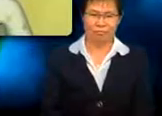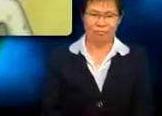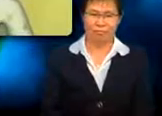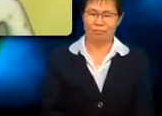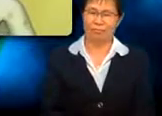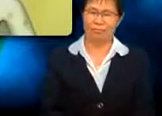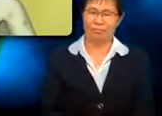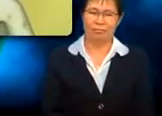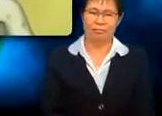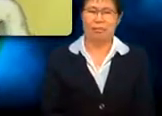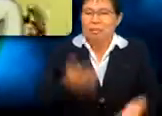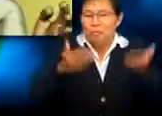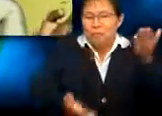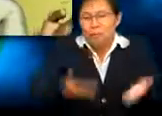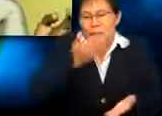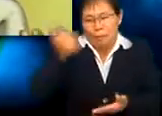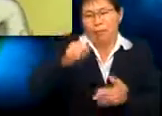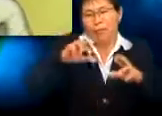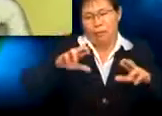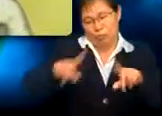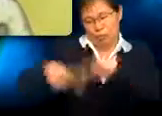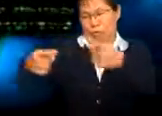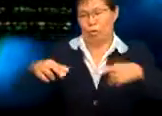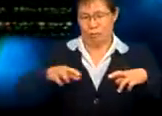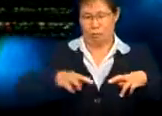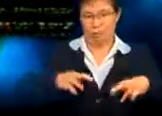Well then, perhaps you better go and rest.